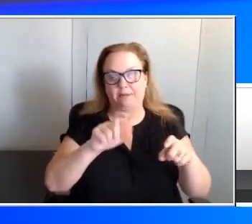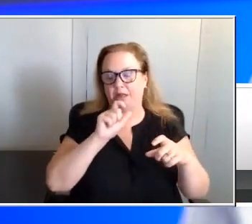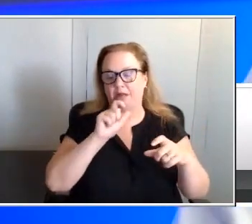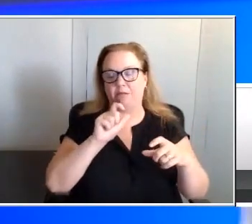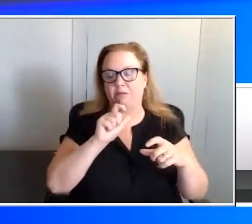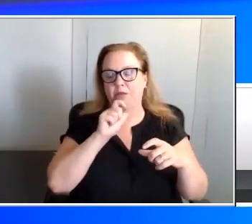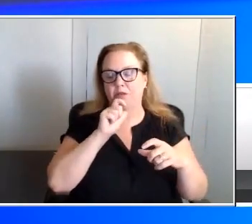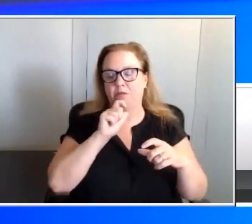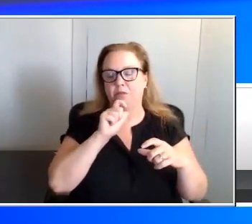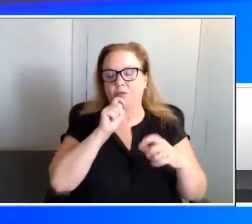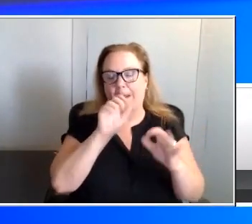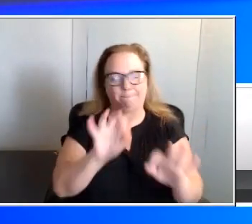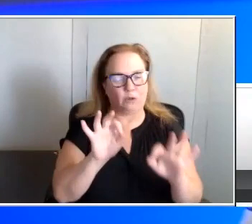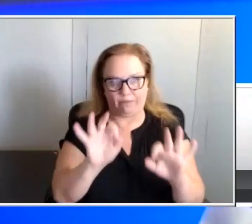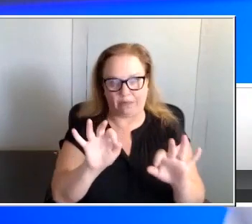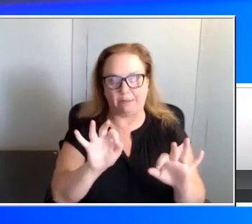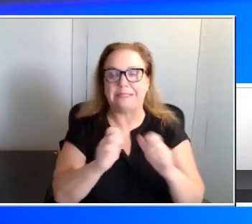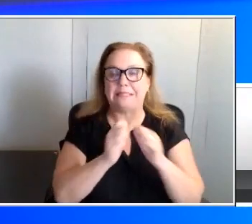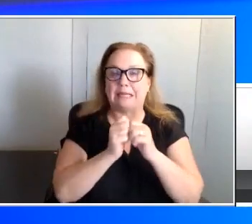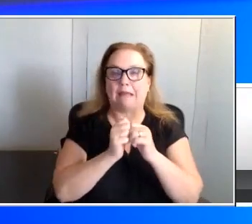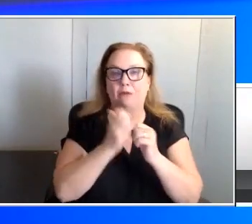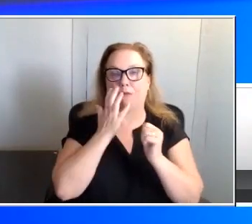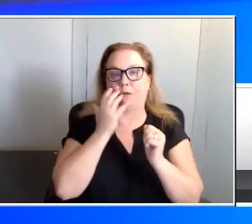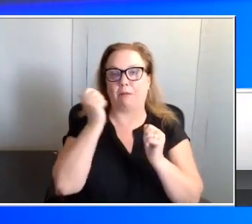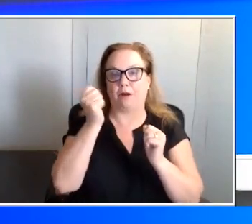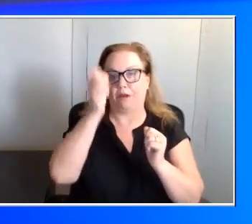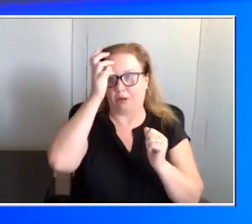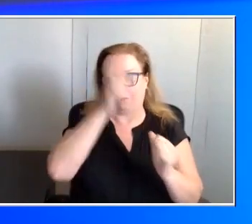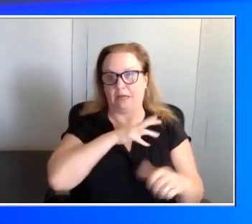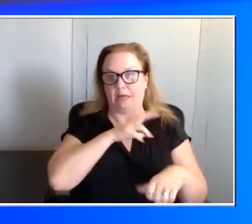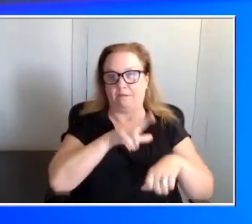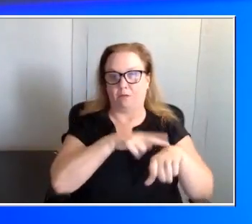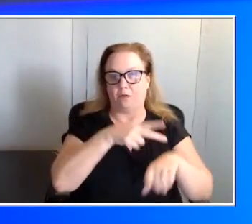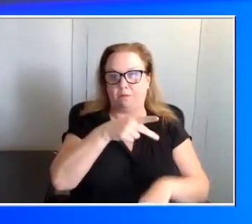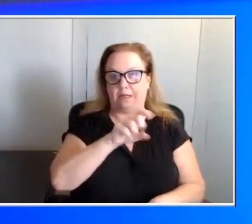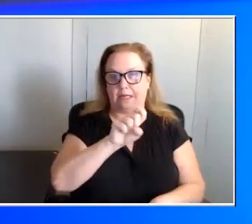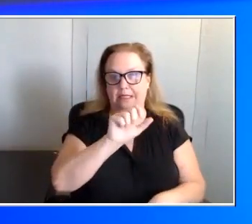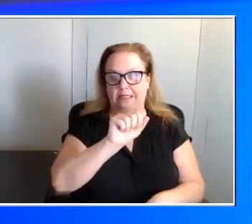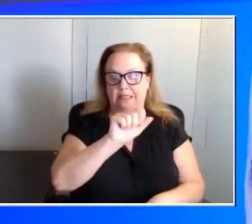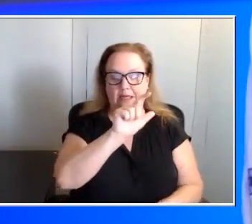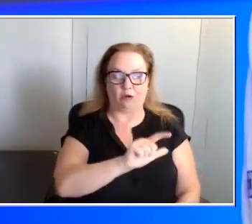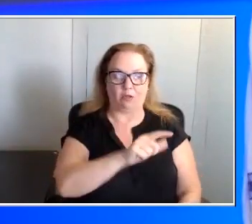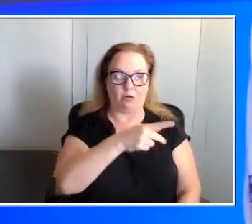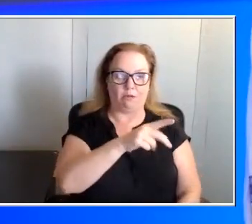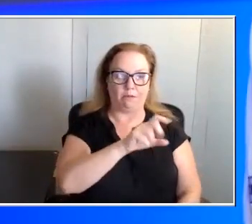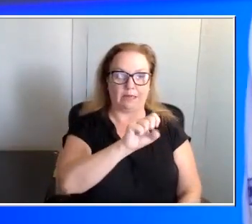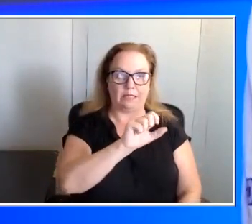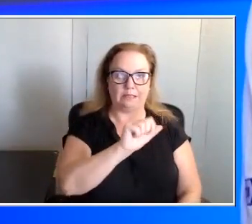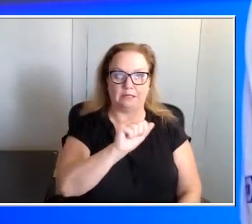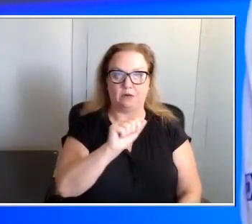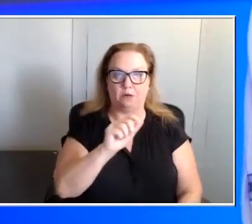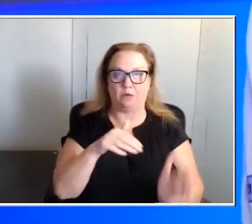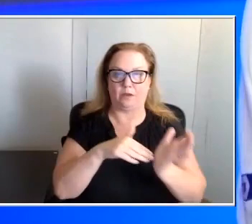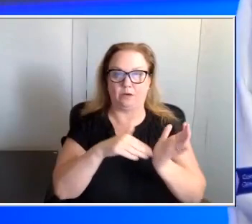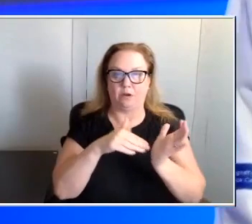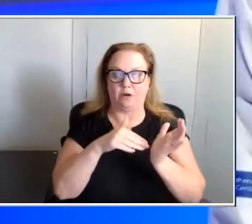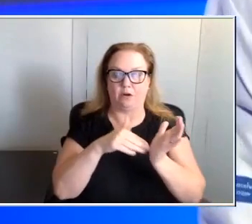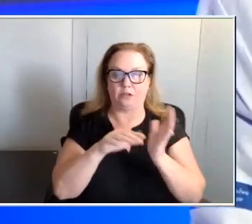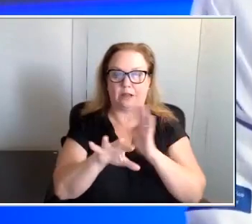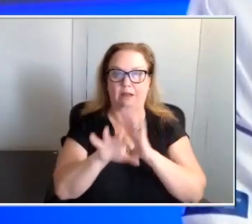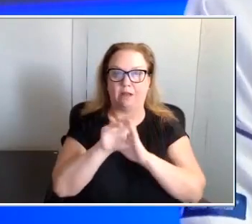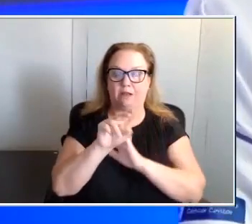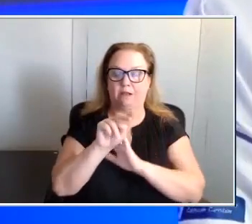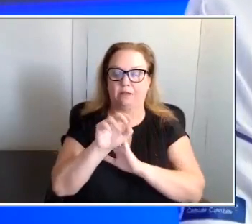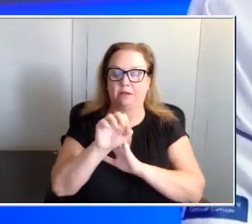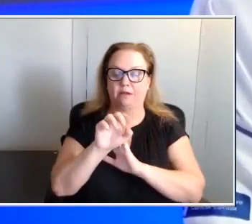better. There are men who have normal PSAs or even low PSAs where the doctor has felt a nodule that led